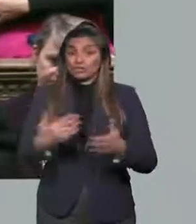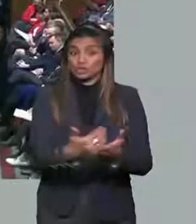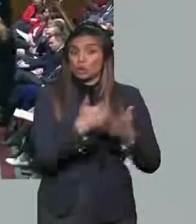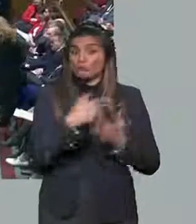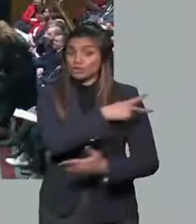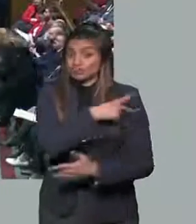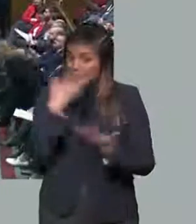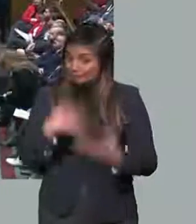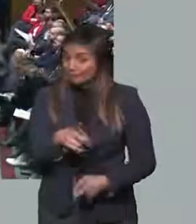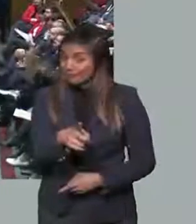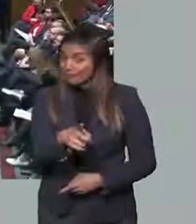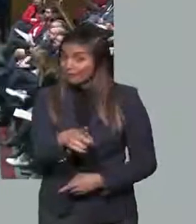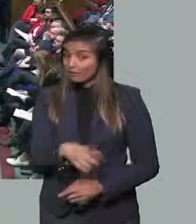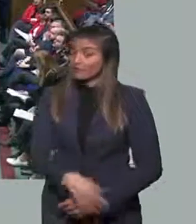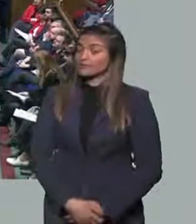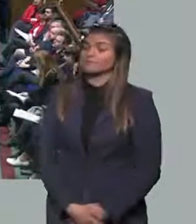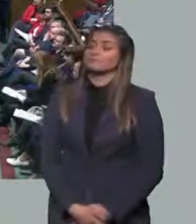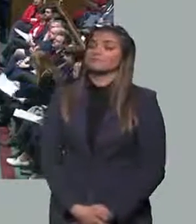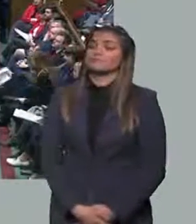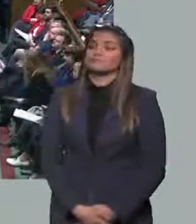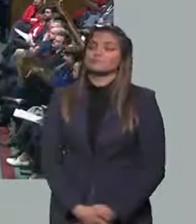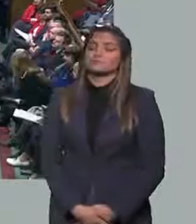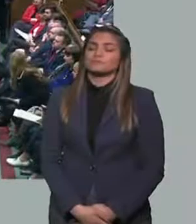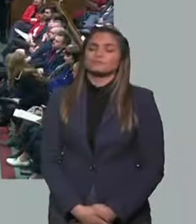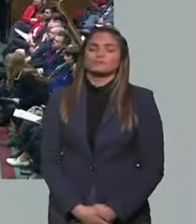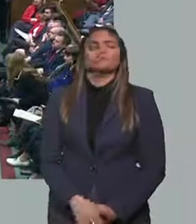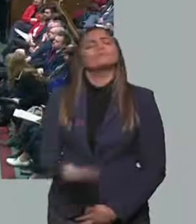services? Deputy Prime Minister. Can I